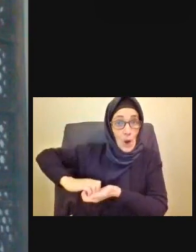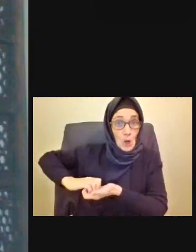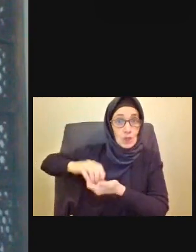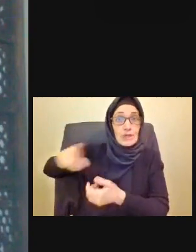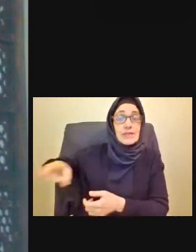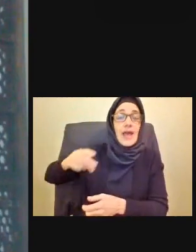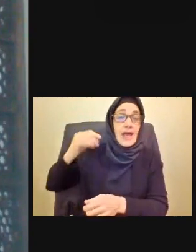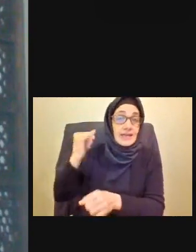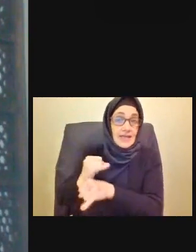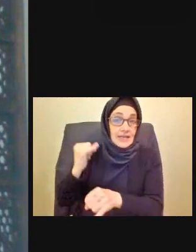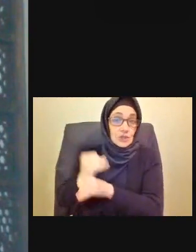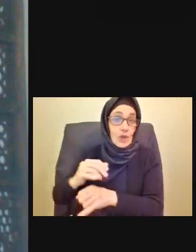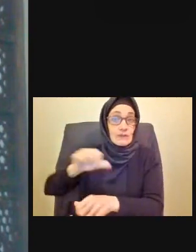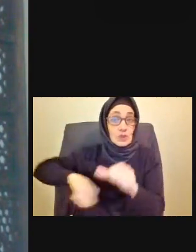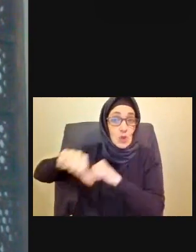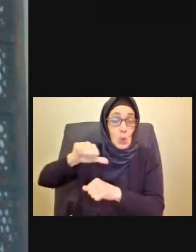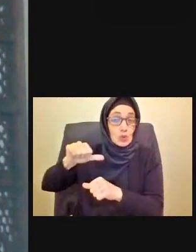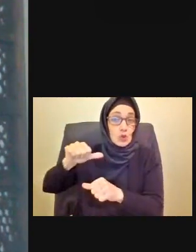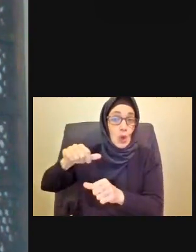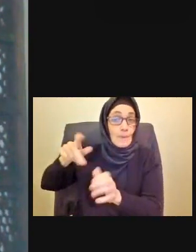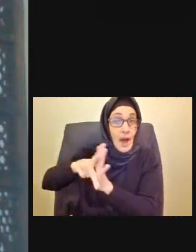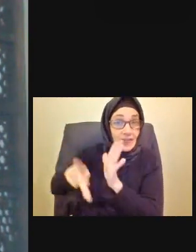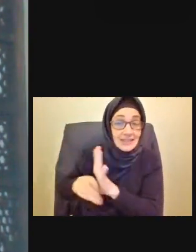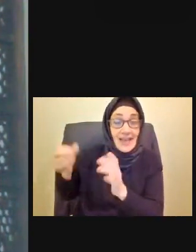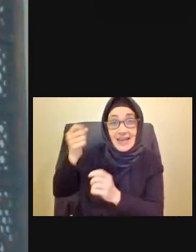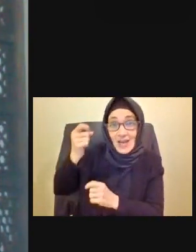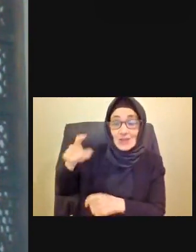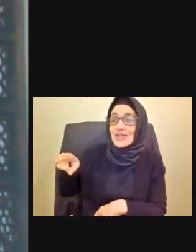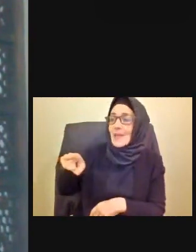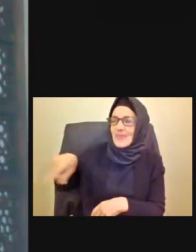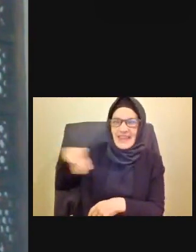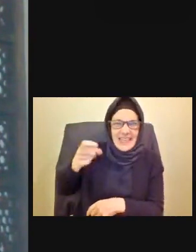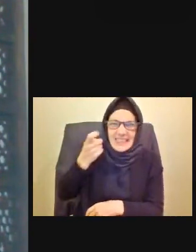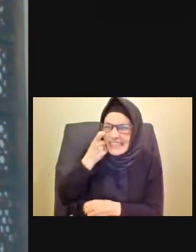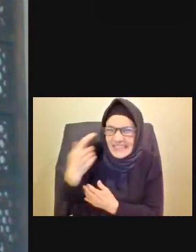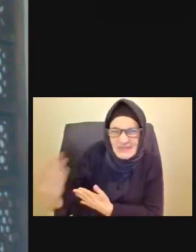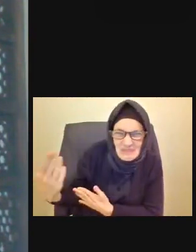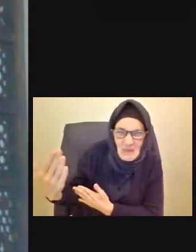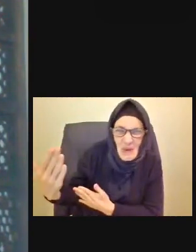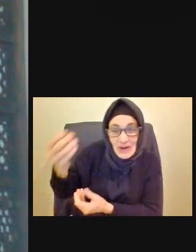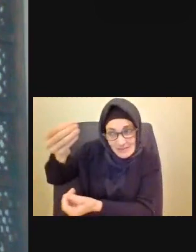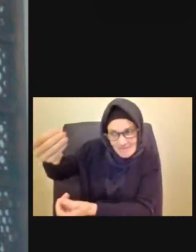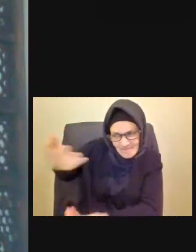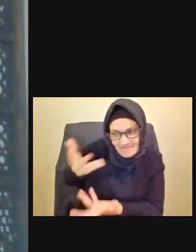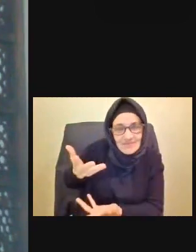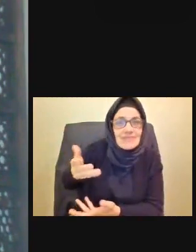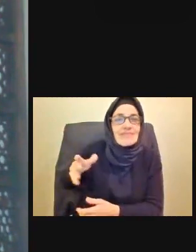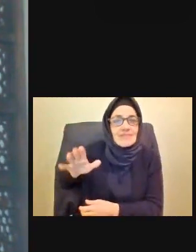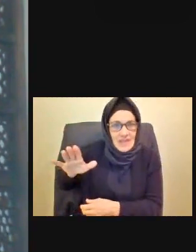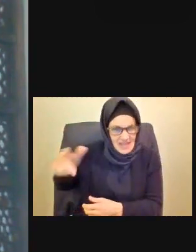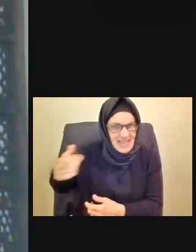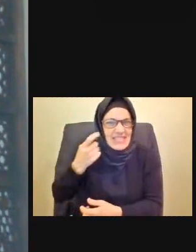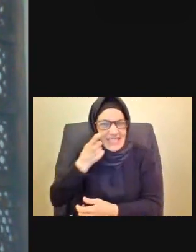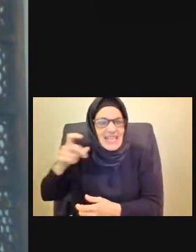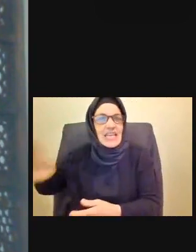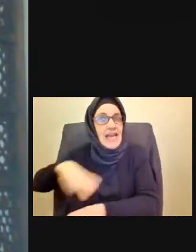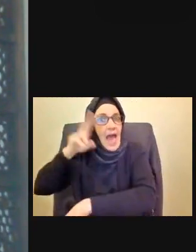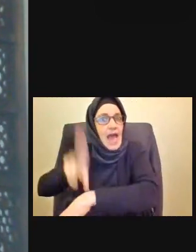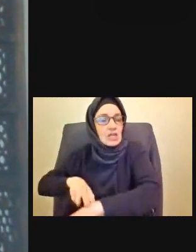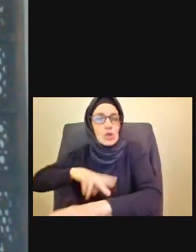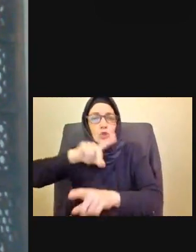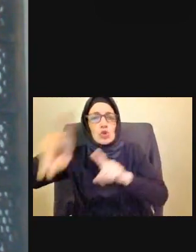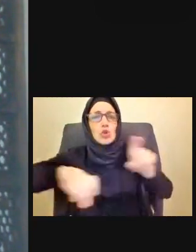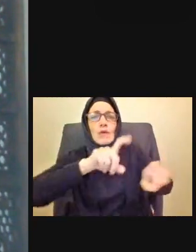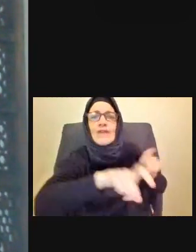and Understanding have just this morning shared some findings from their national survey of American Muslims and the American